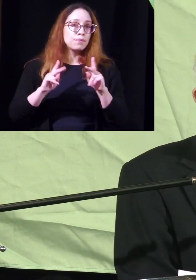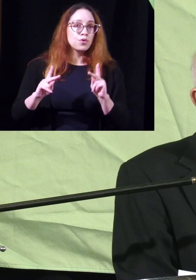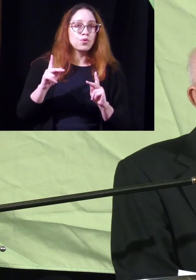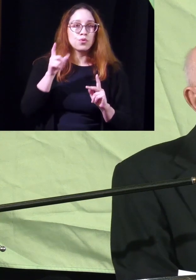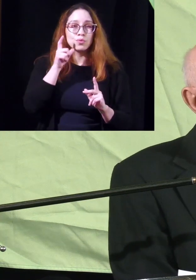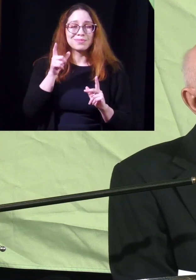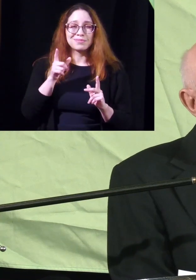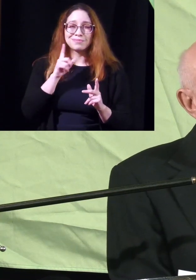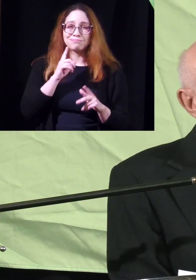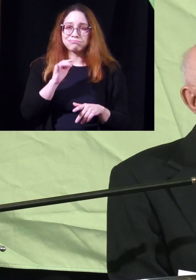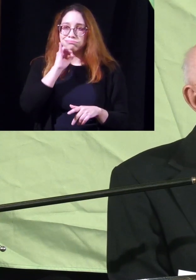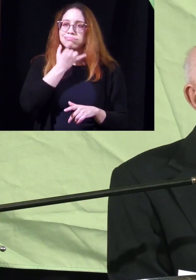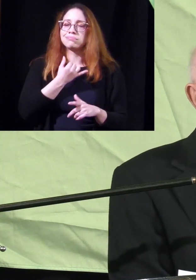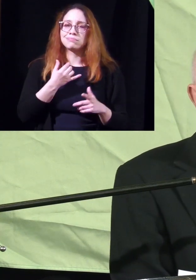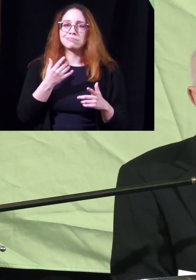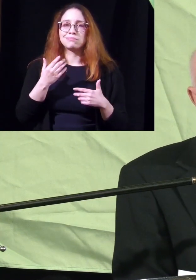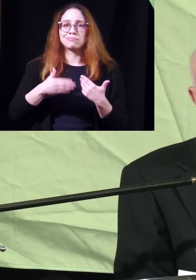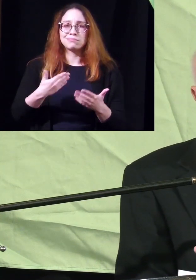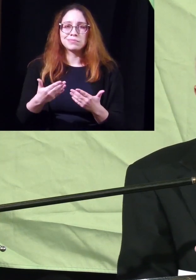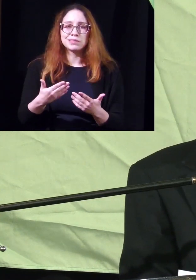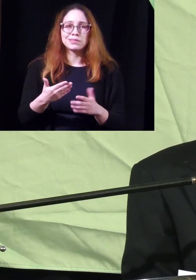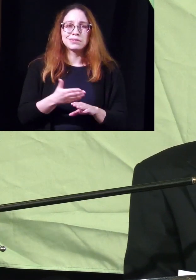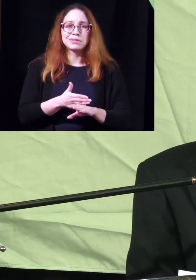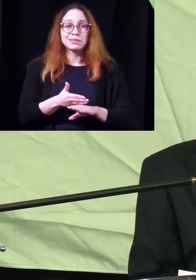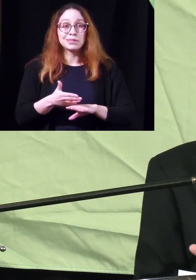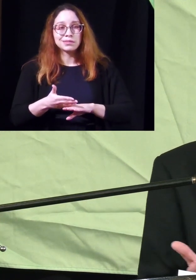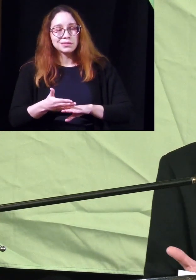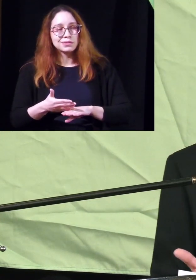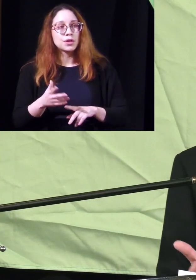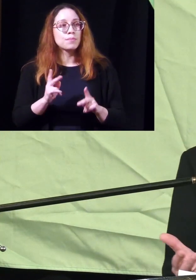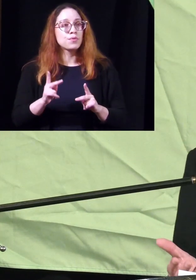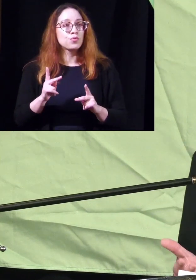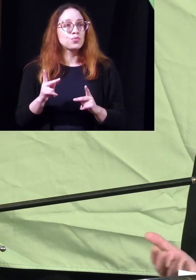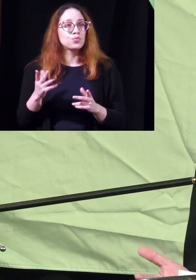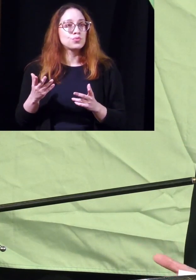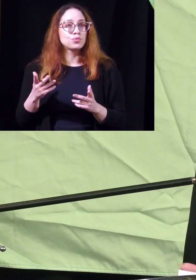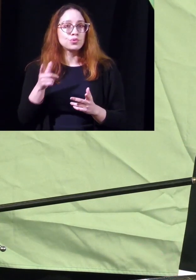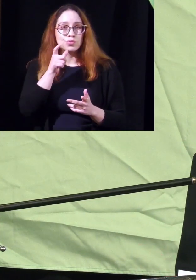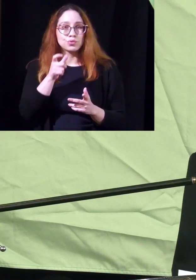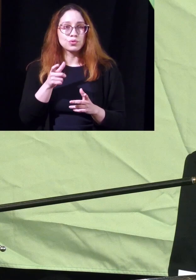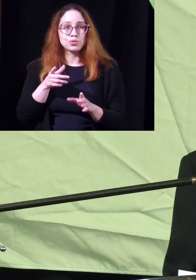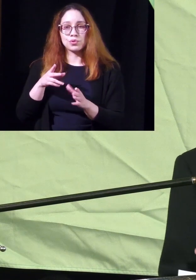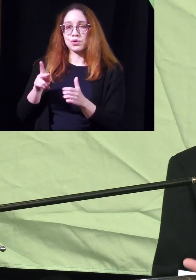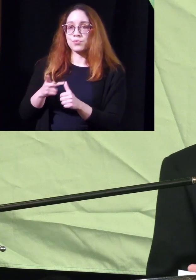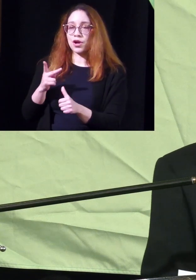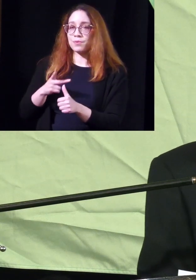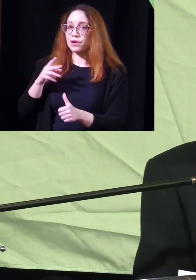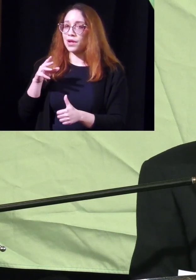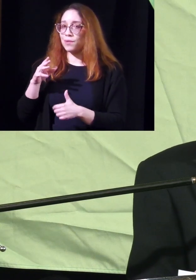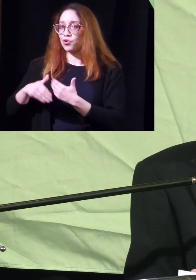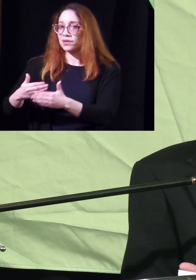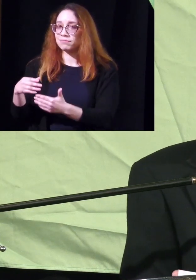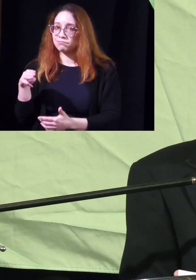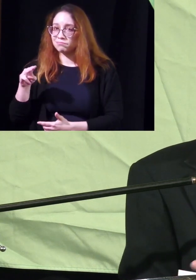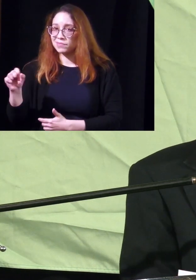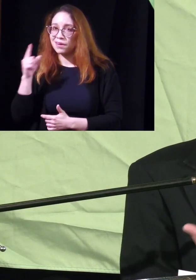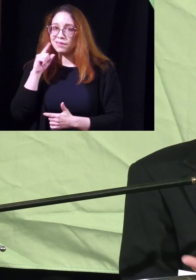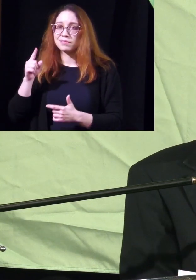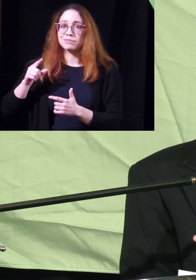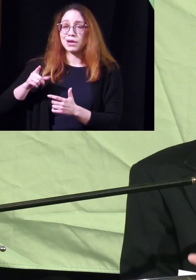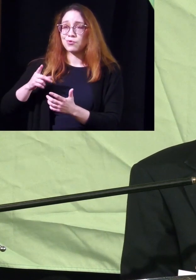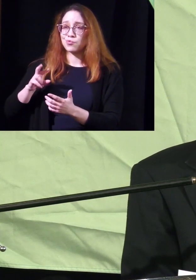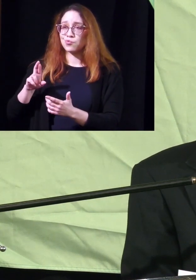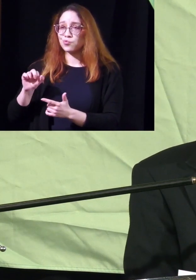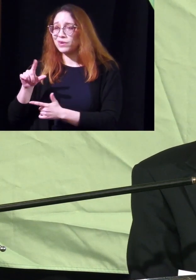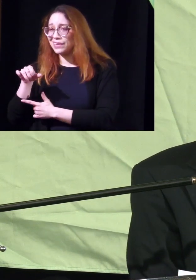are relapsing early on may have some progressive tendencies, and people that have so-called primary progressive MS may also have a relapse. So there's